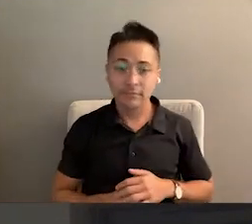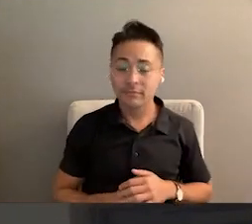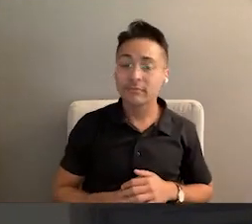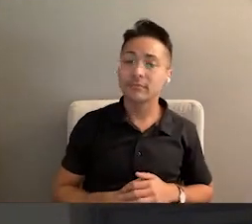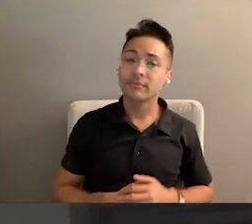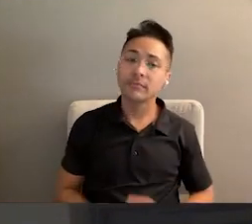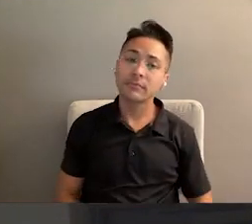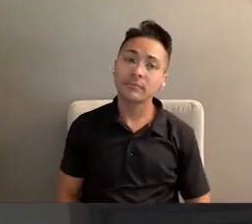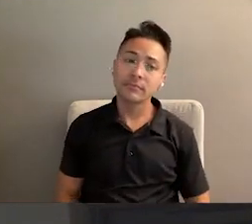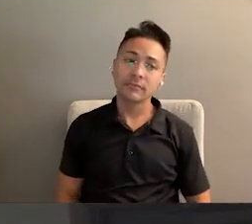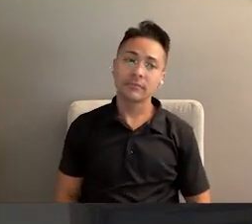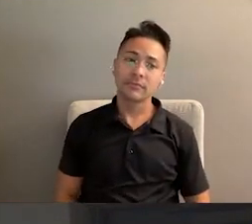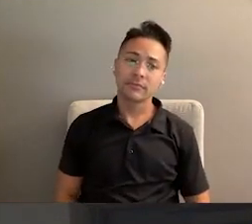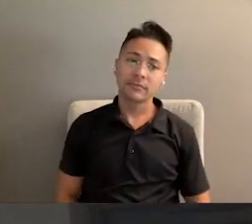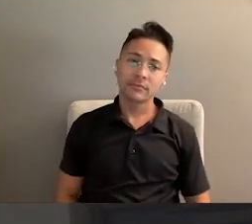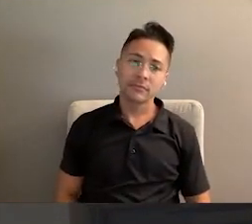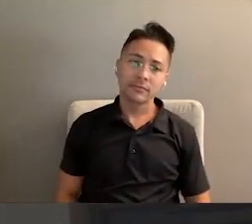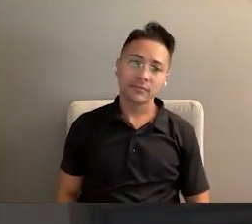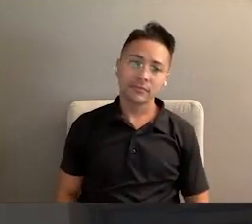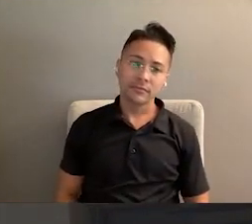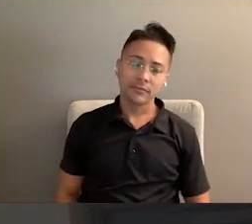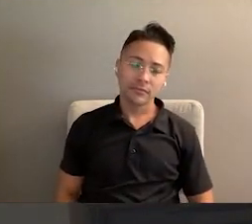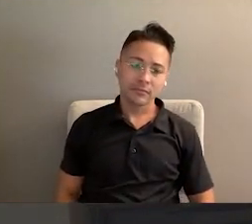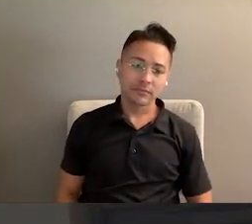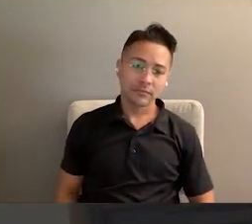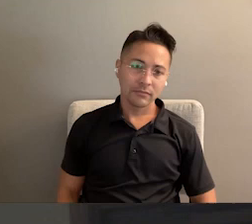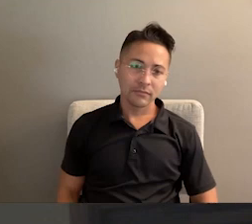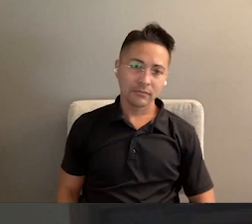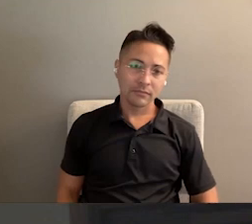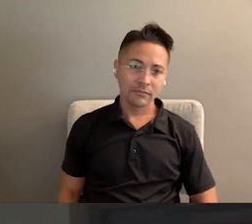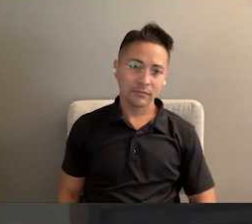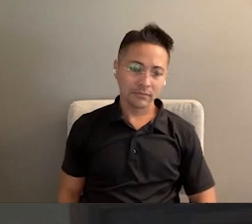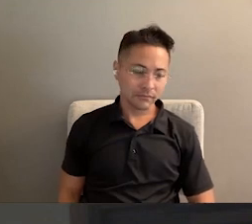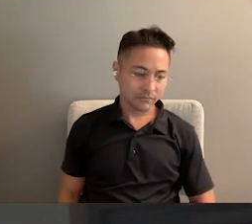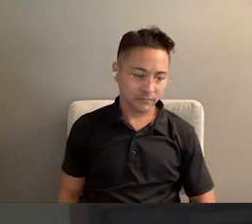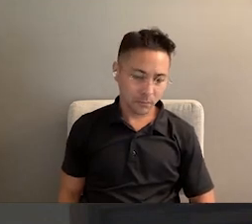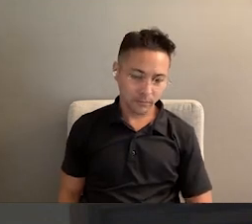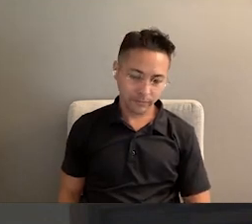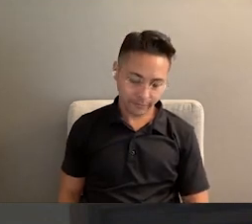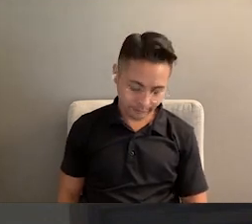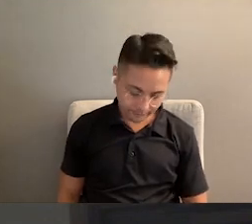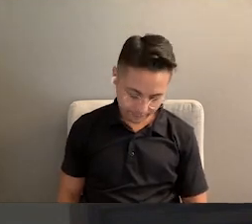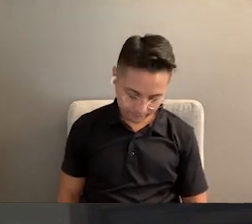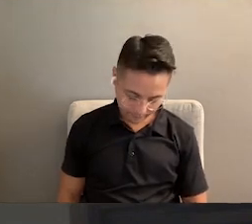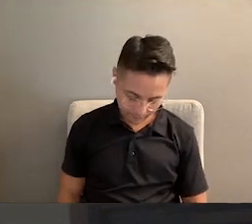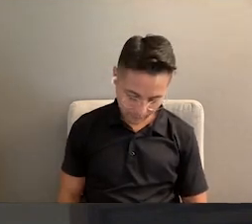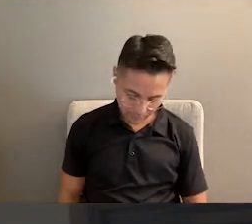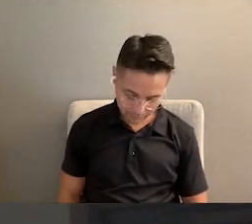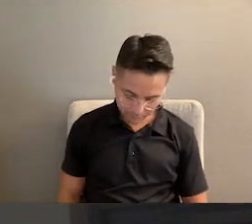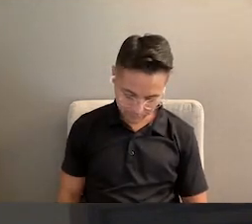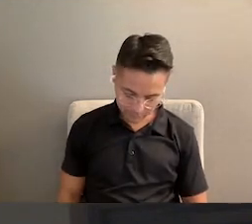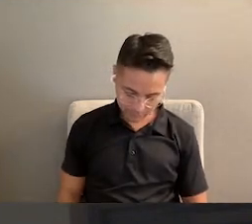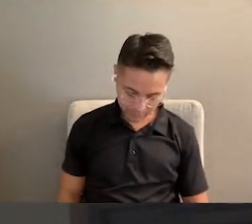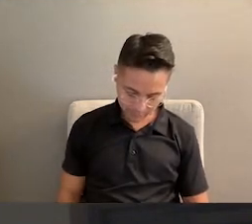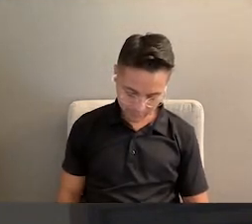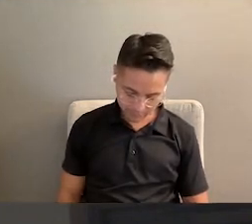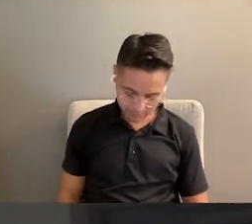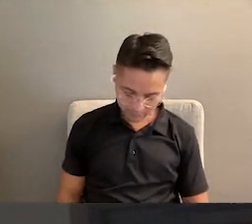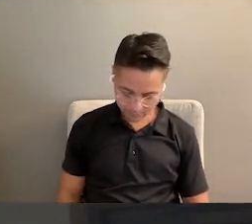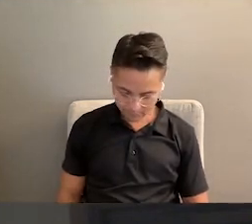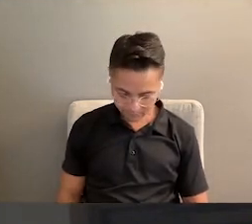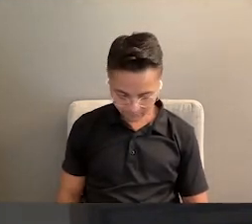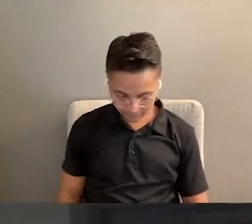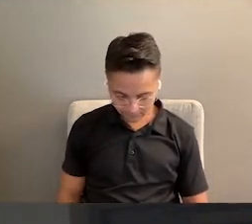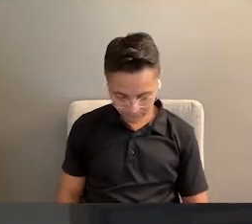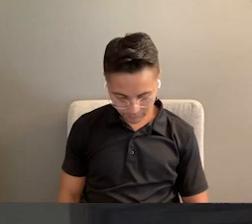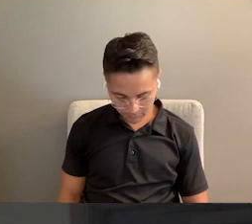the waiver, I don't want you anymore. Go ahead, yes. I think she asked the question and you answered it, but the